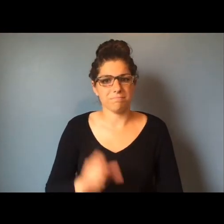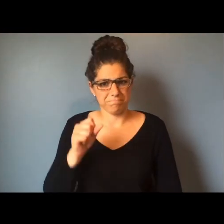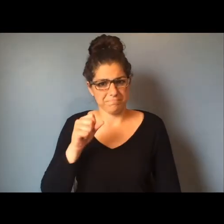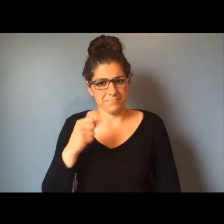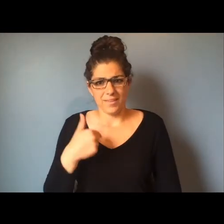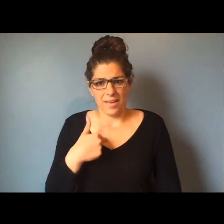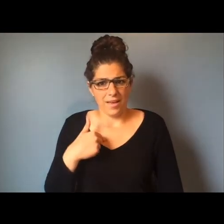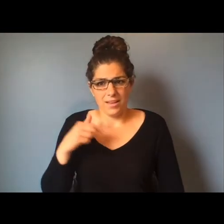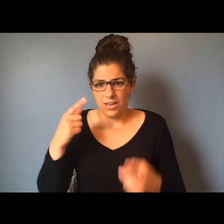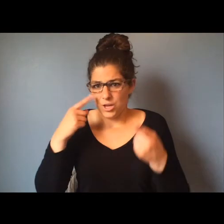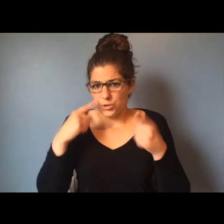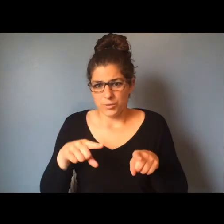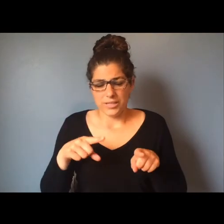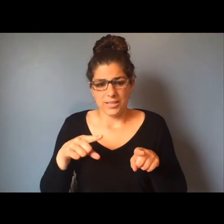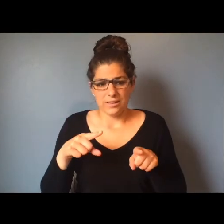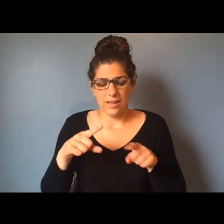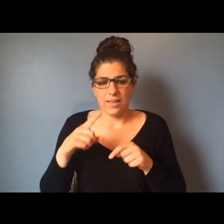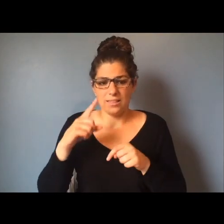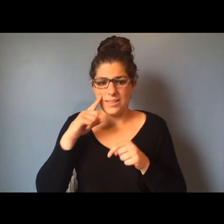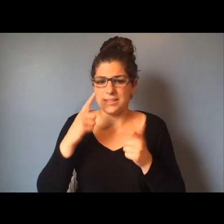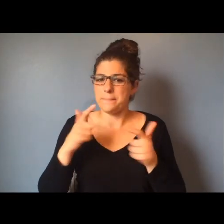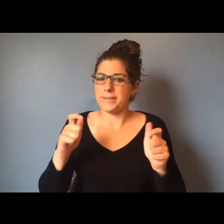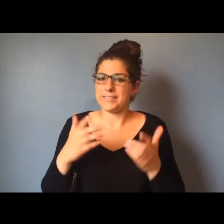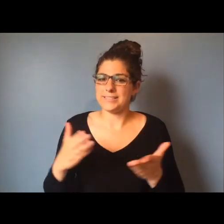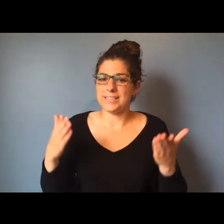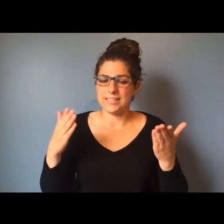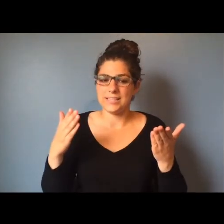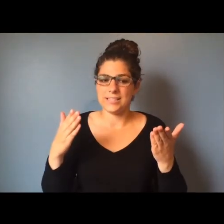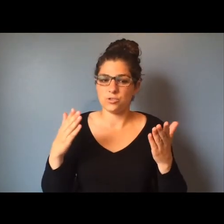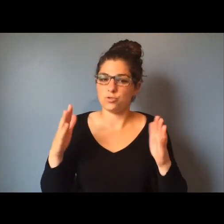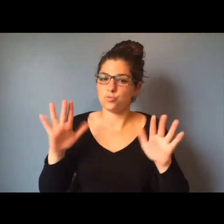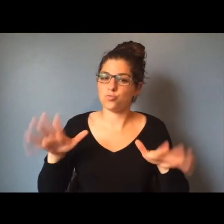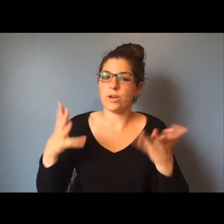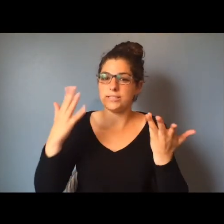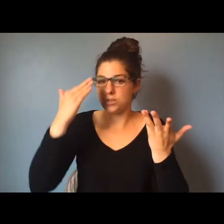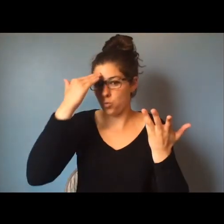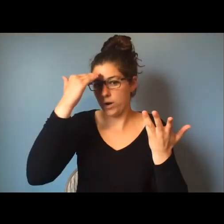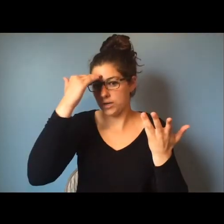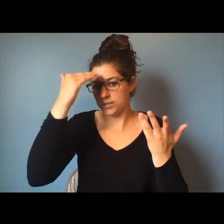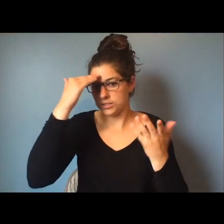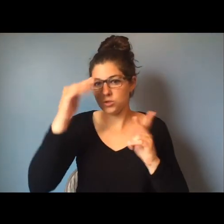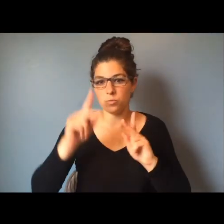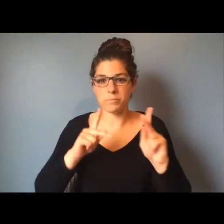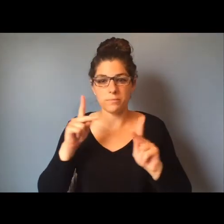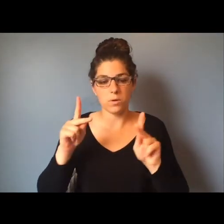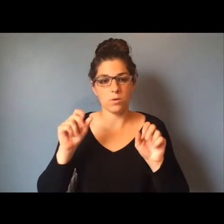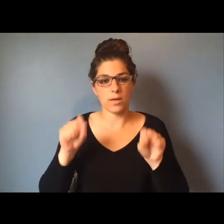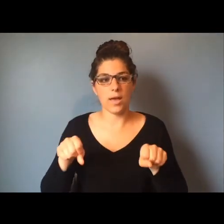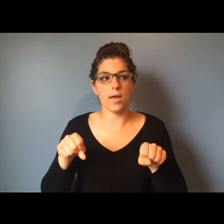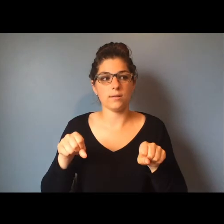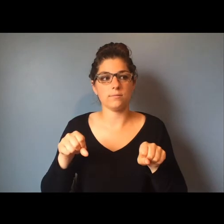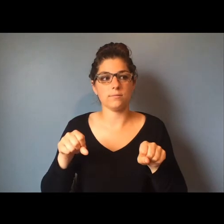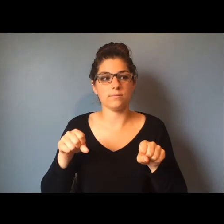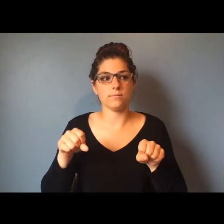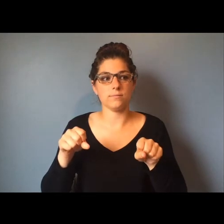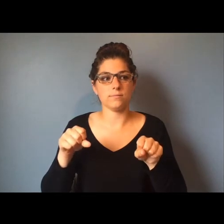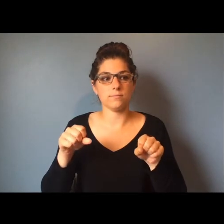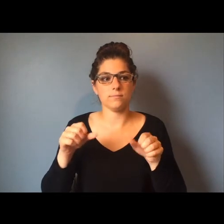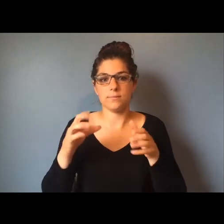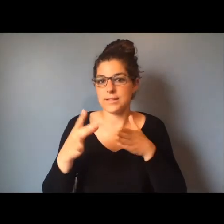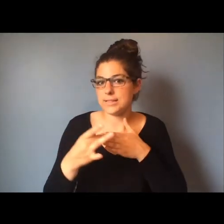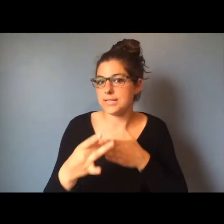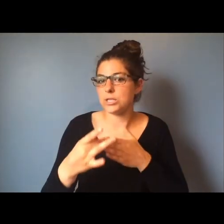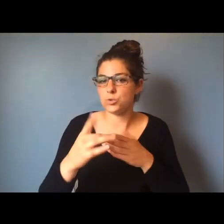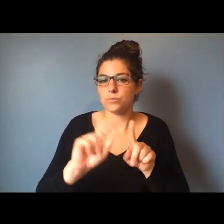I totally agree. I think the biggest thing is just raising awareness so people are, you know, can that can lead to all those other things.